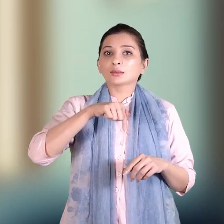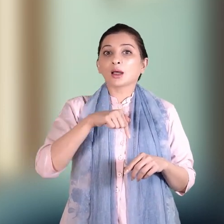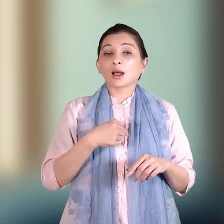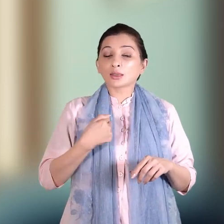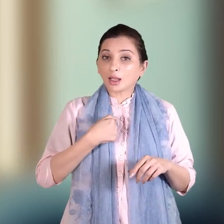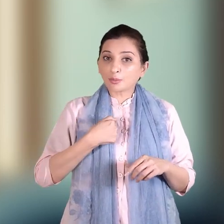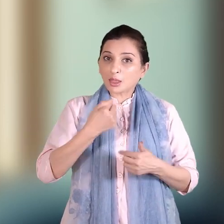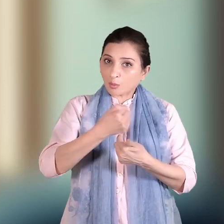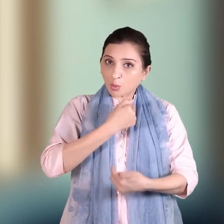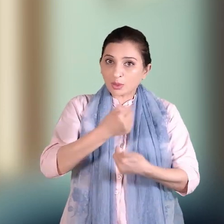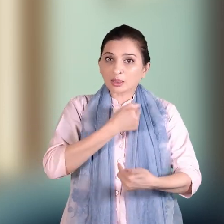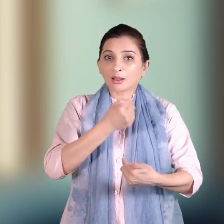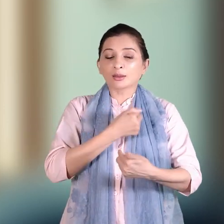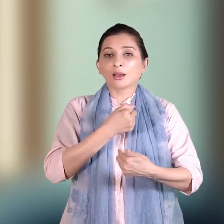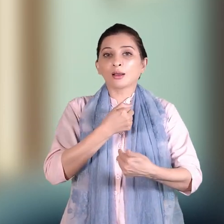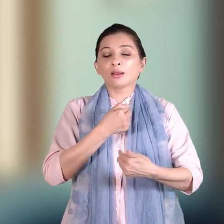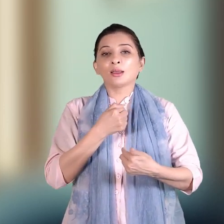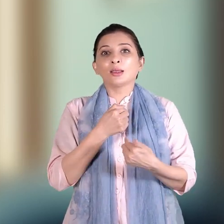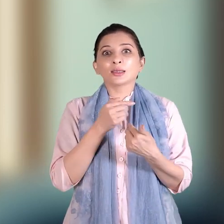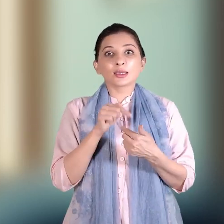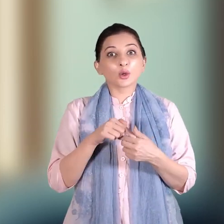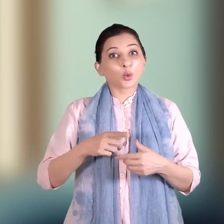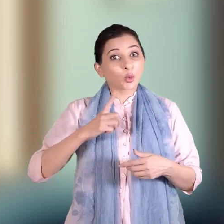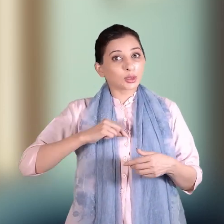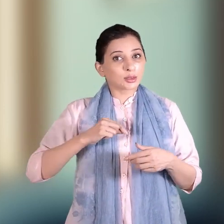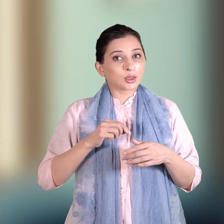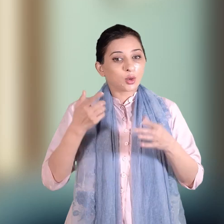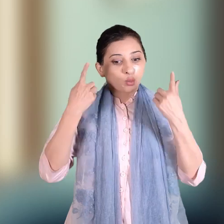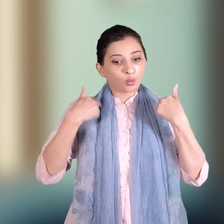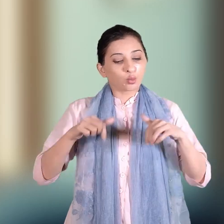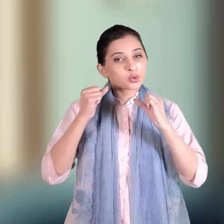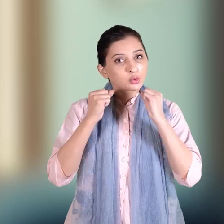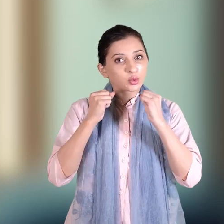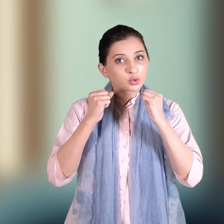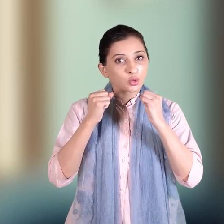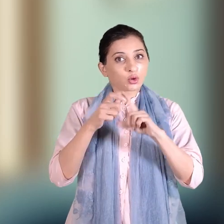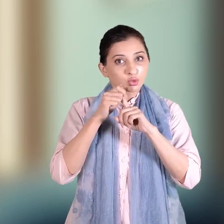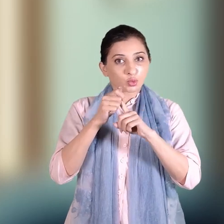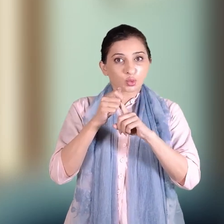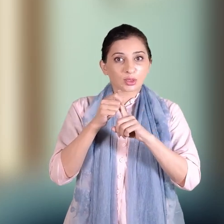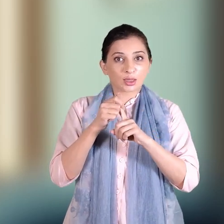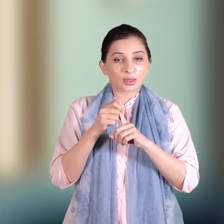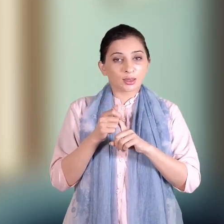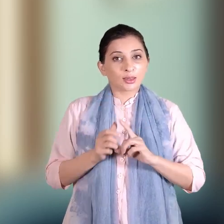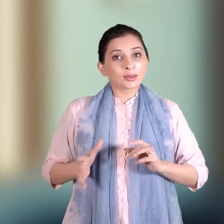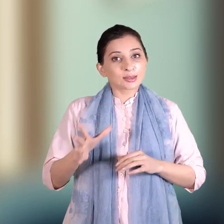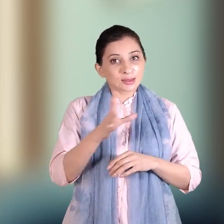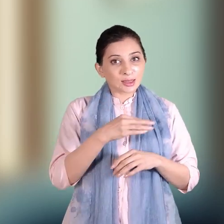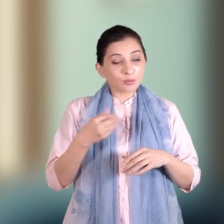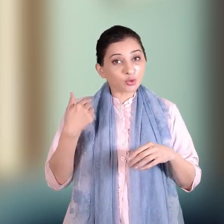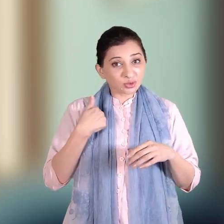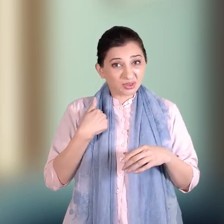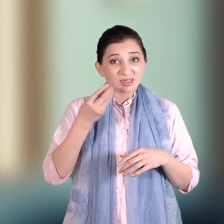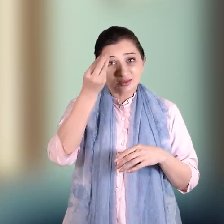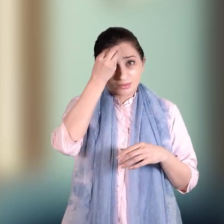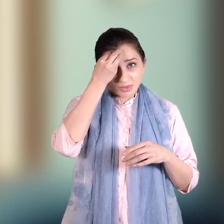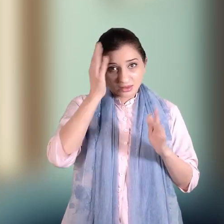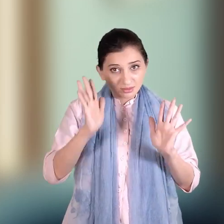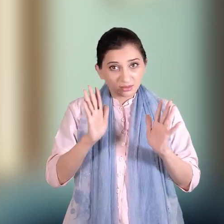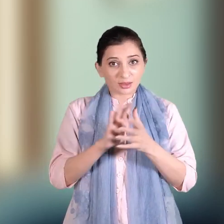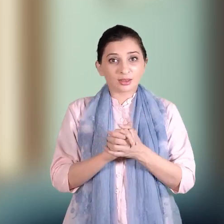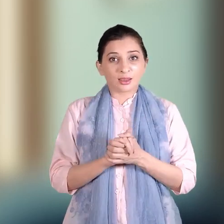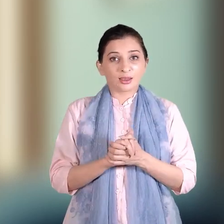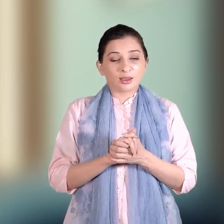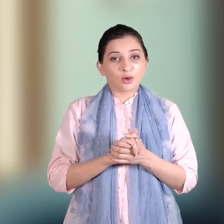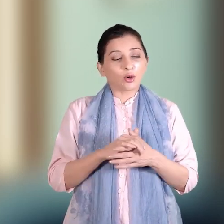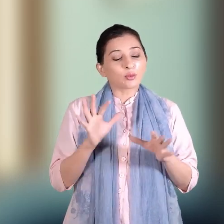up, you can't be weak, you have to look strong, everything is on your shoulders, you